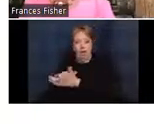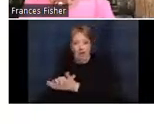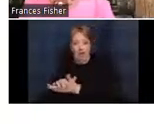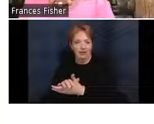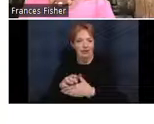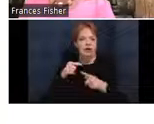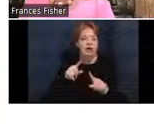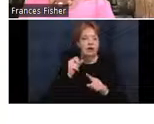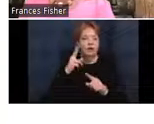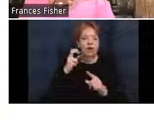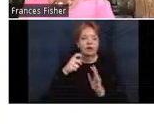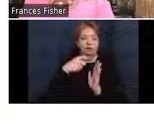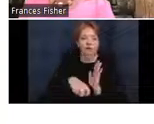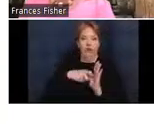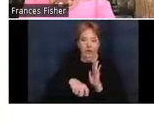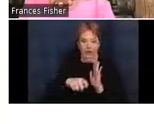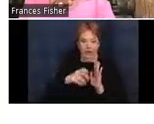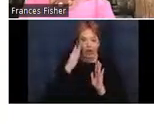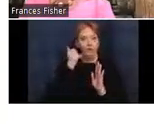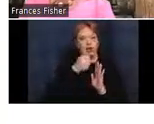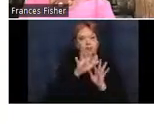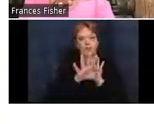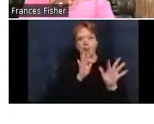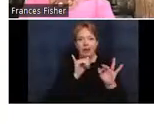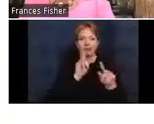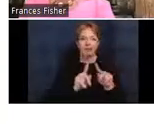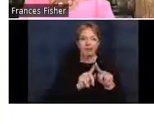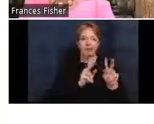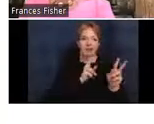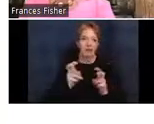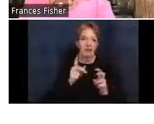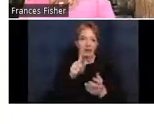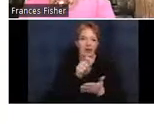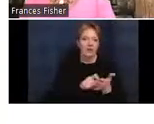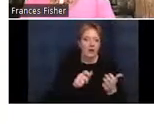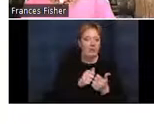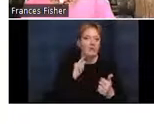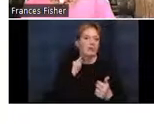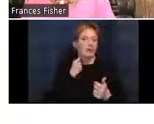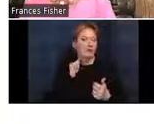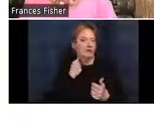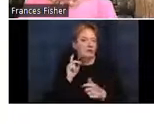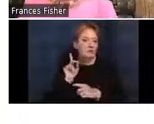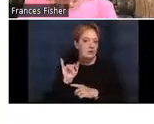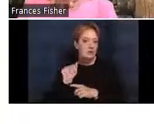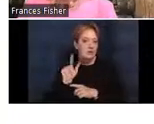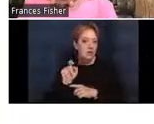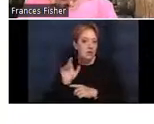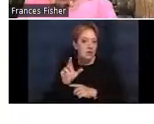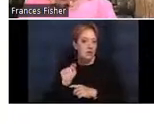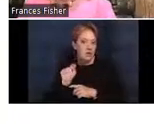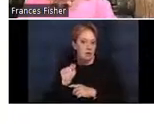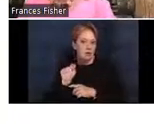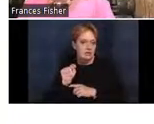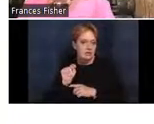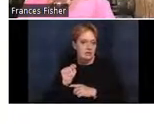books and why she chose those subjects. They are written in dialect. And we have been waiting for a very